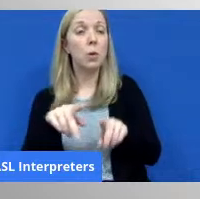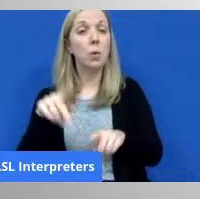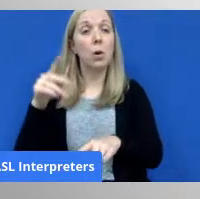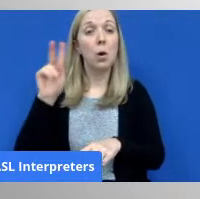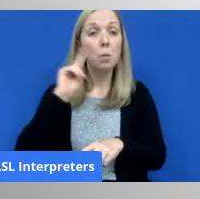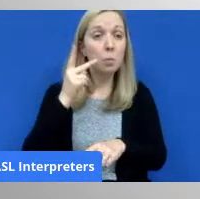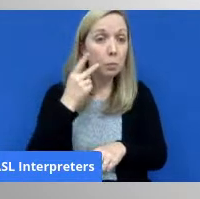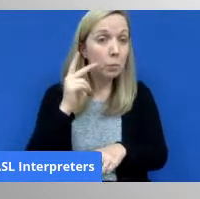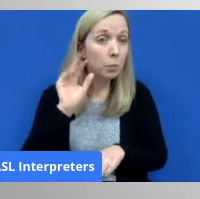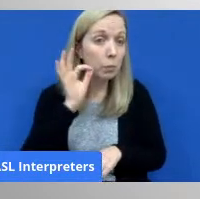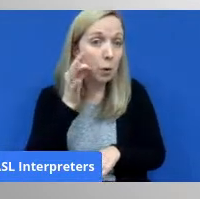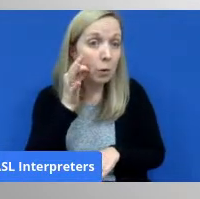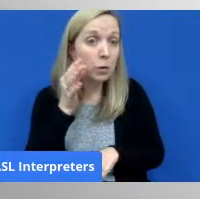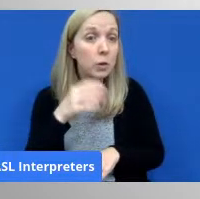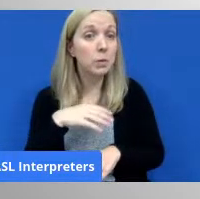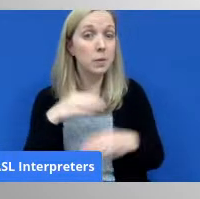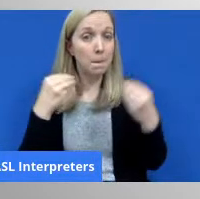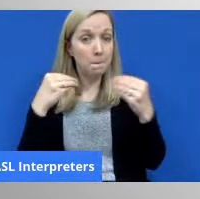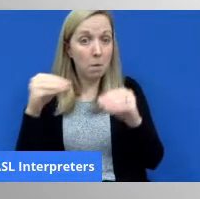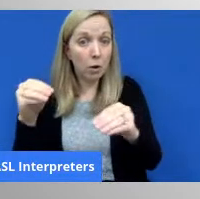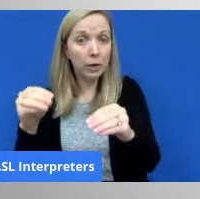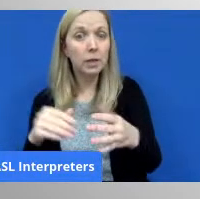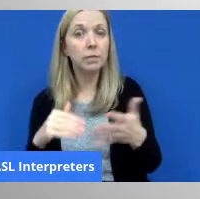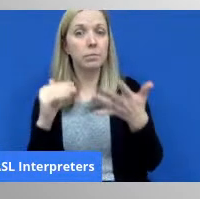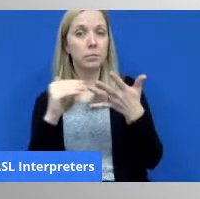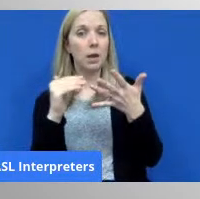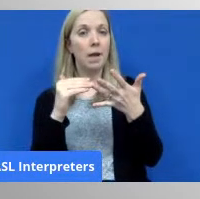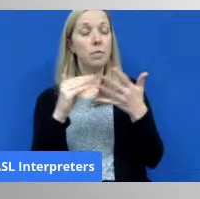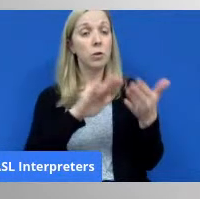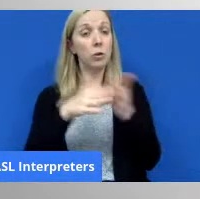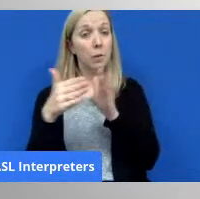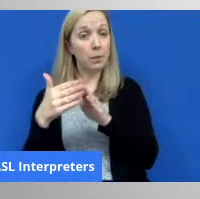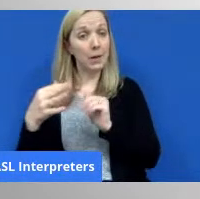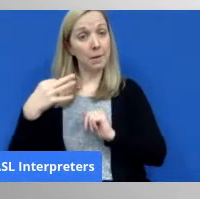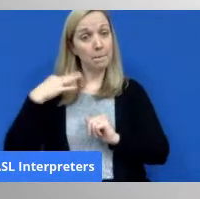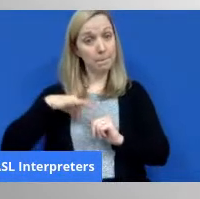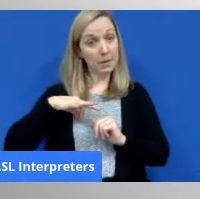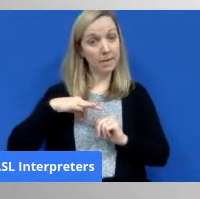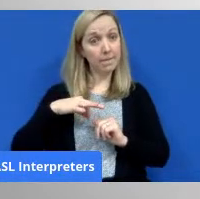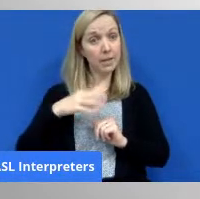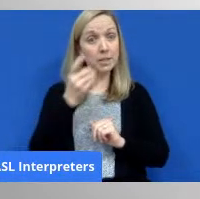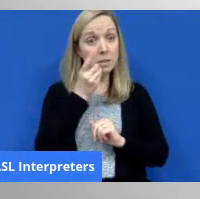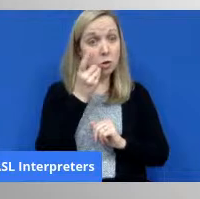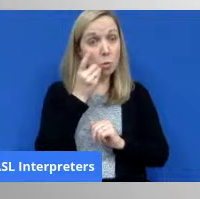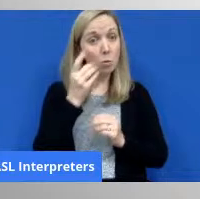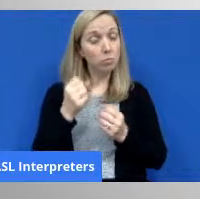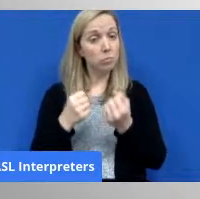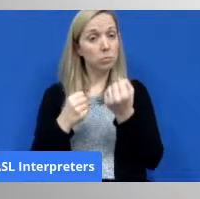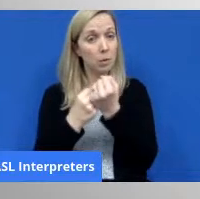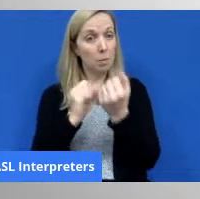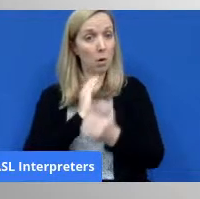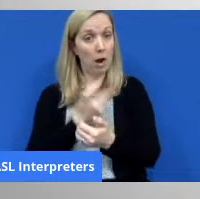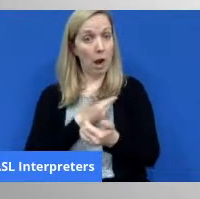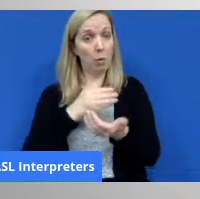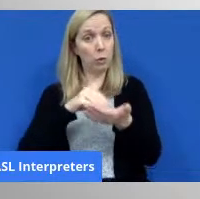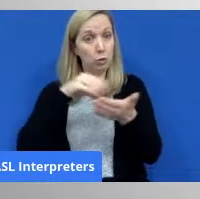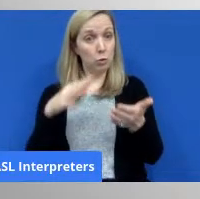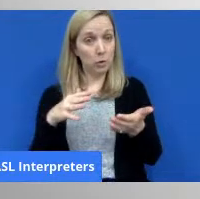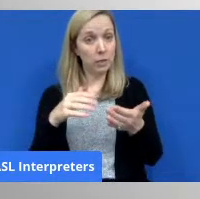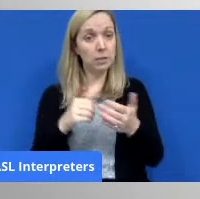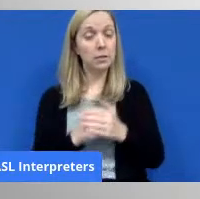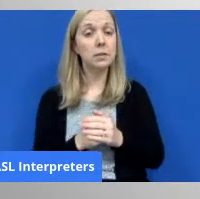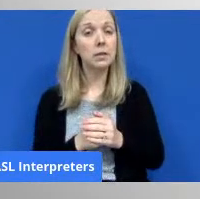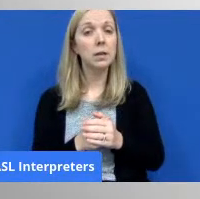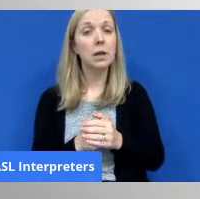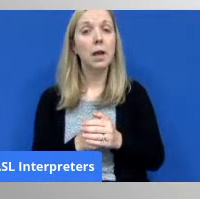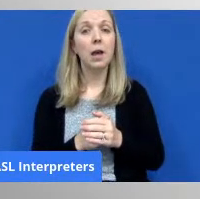to benefit nonprofits that actually support CCSD students. And then also a big part of the Grow It, Know